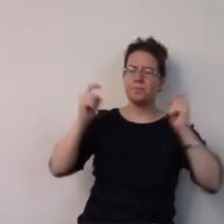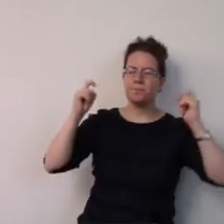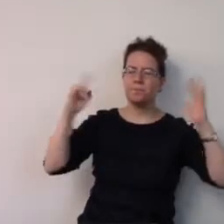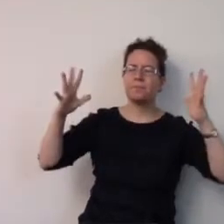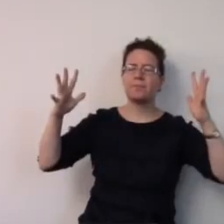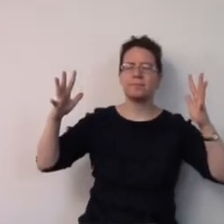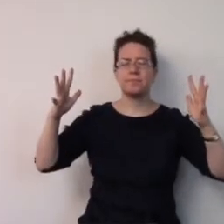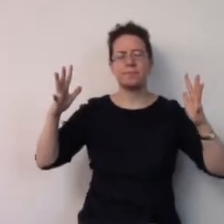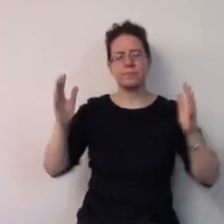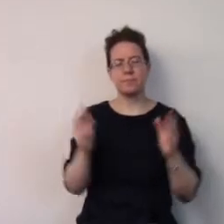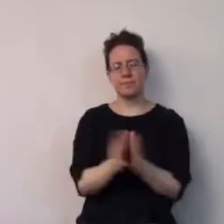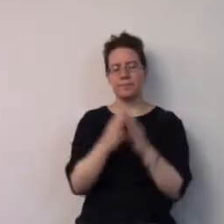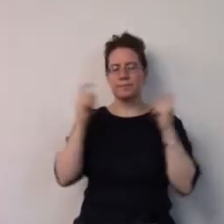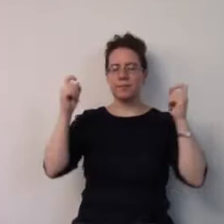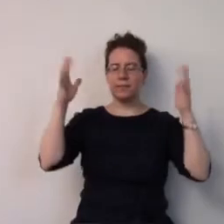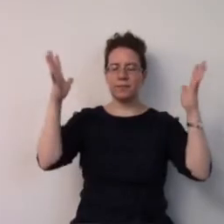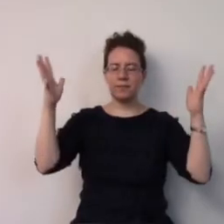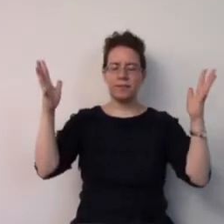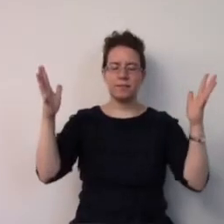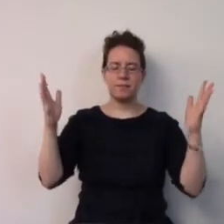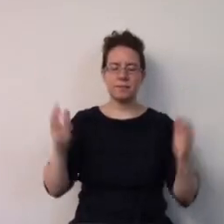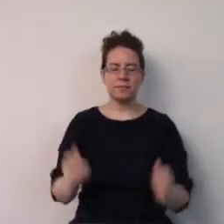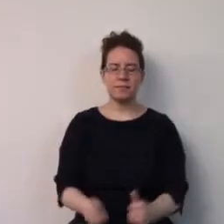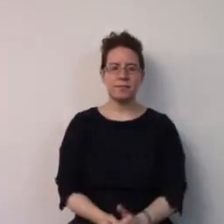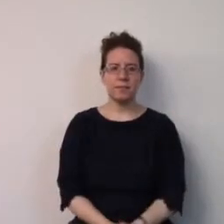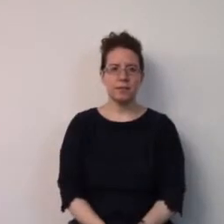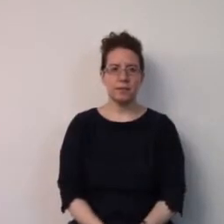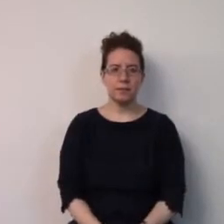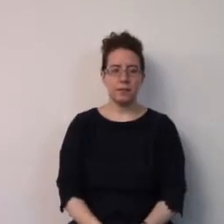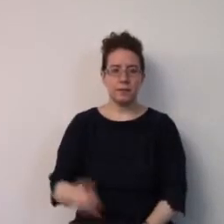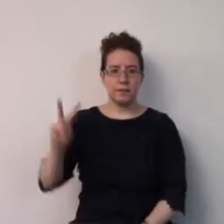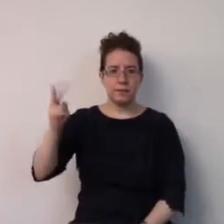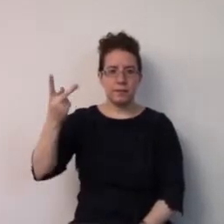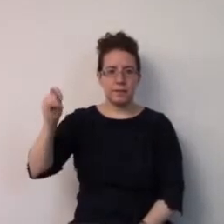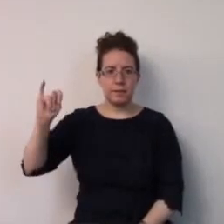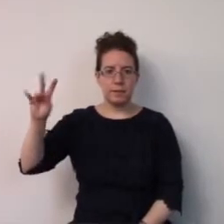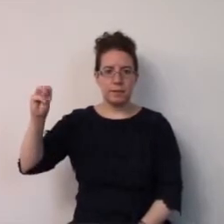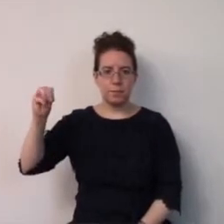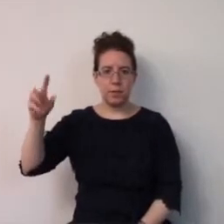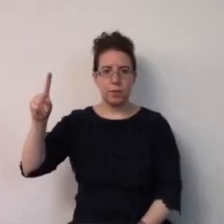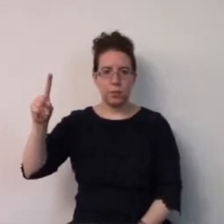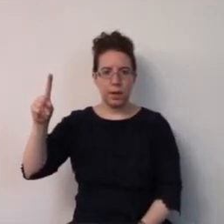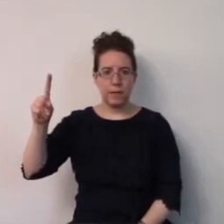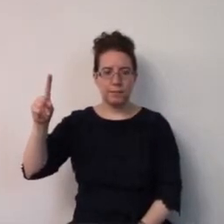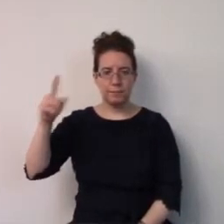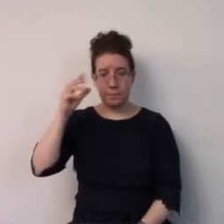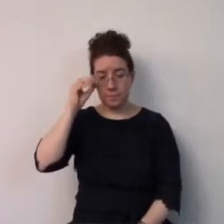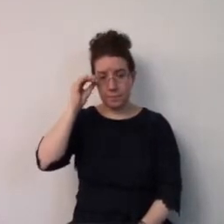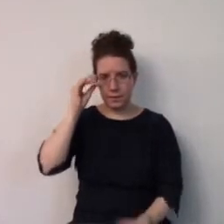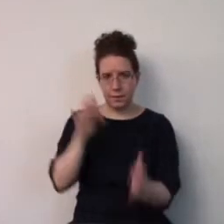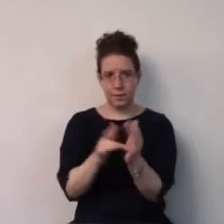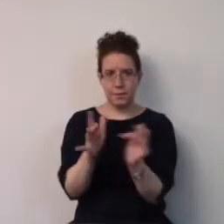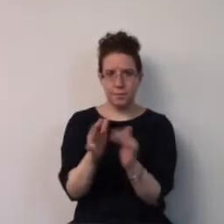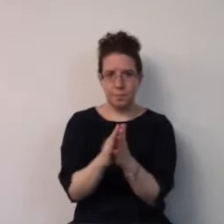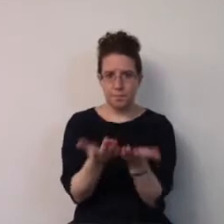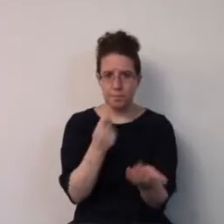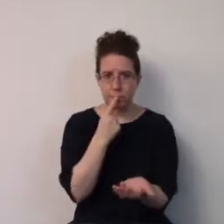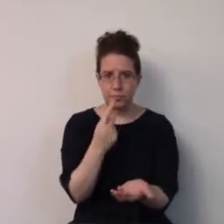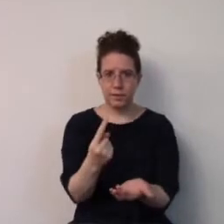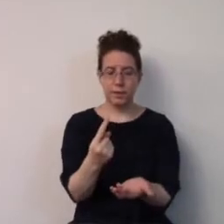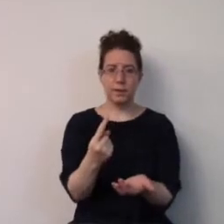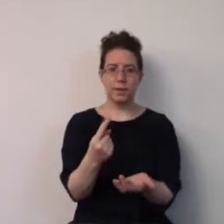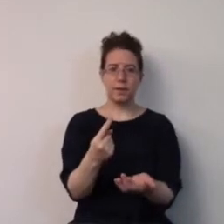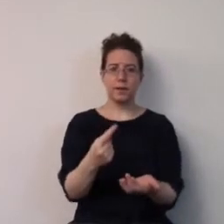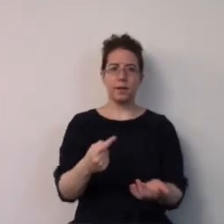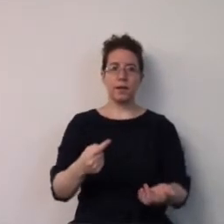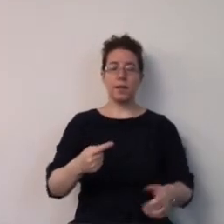2 Timothy 1, he charged his disciple Timothy, therefore, I charge thee therefore before God and the Lord Jesus Christ, who